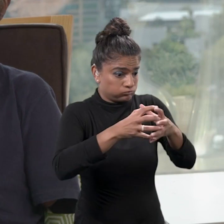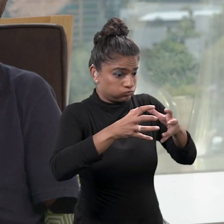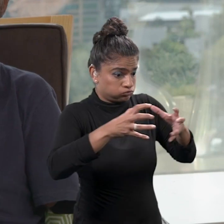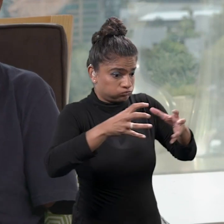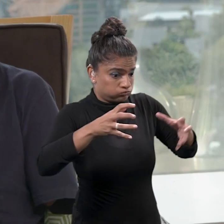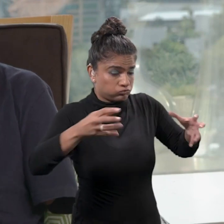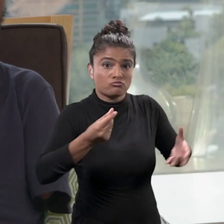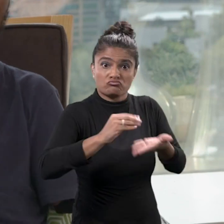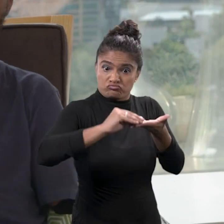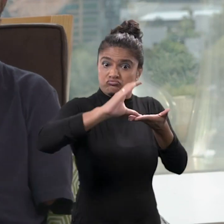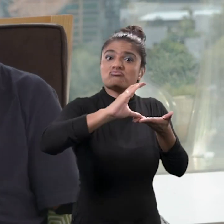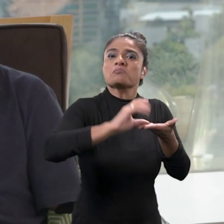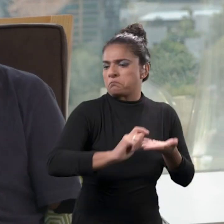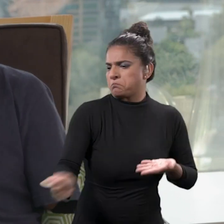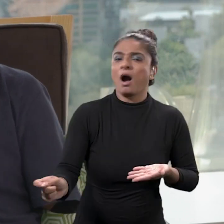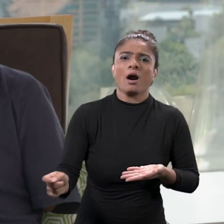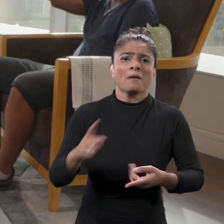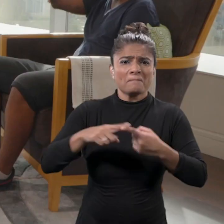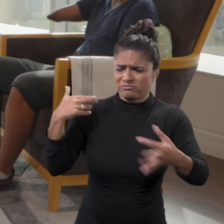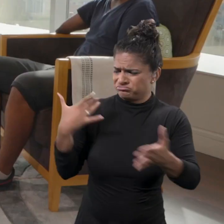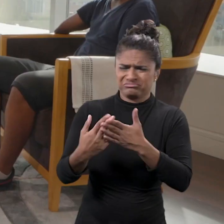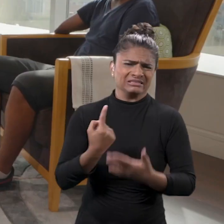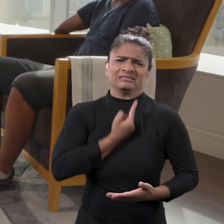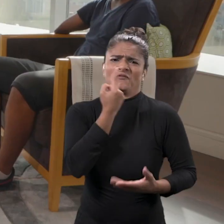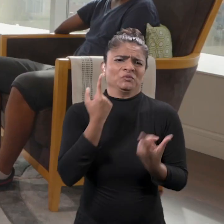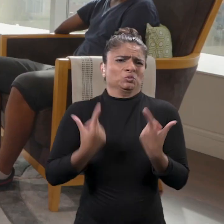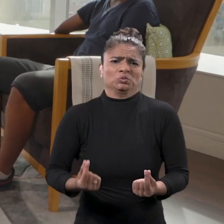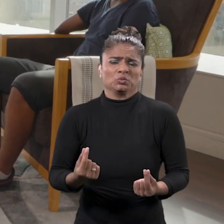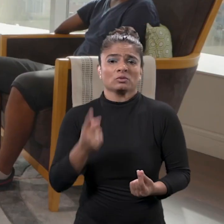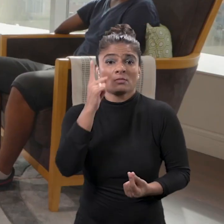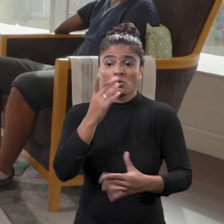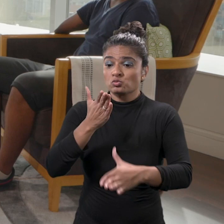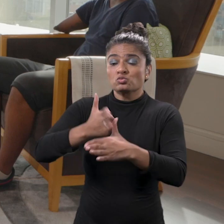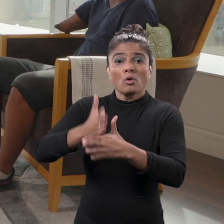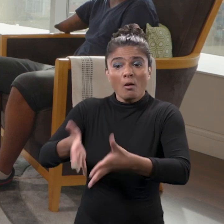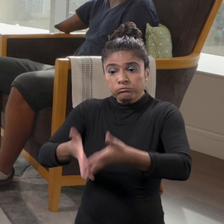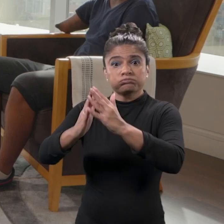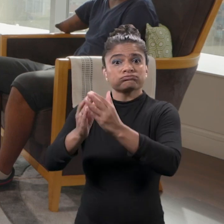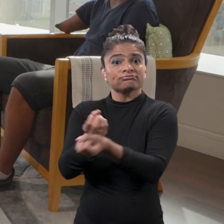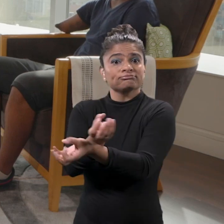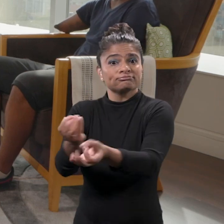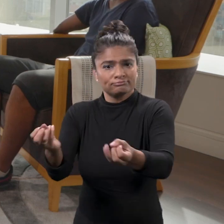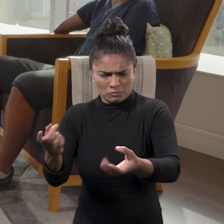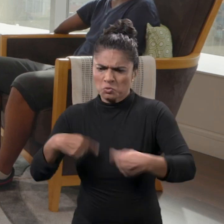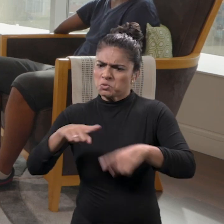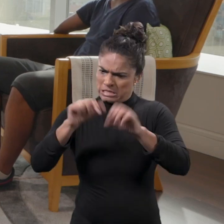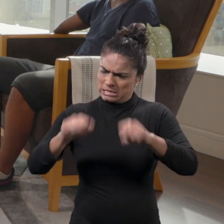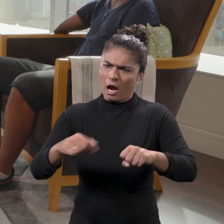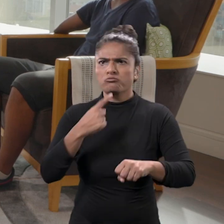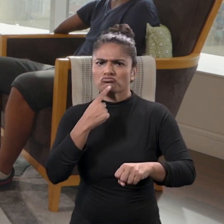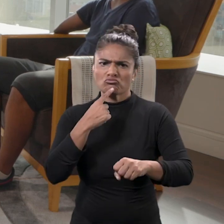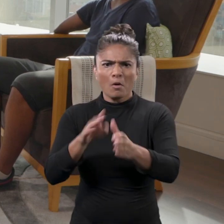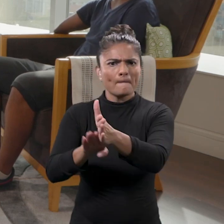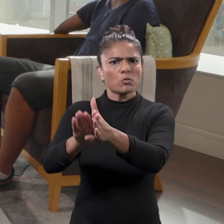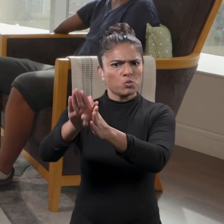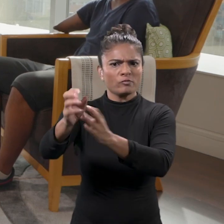buy and I'll be able to do a lot of things on my own. But with job creation, we can definitely grow on that in a